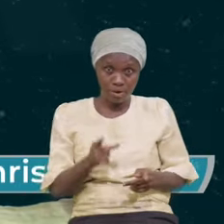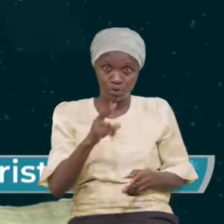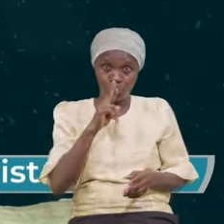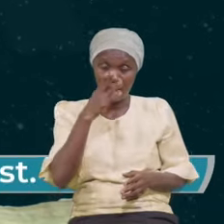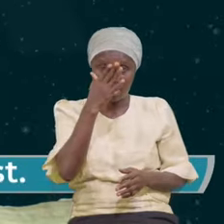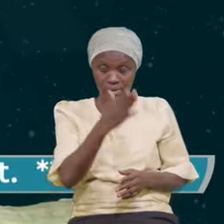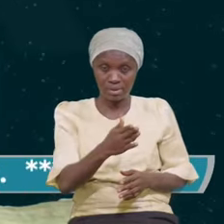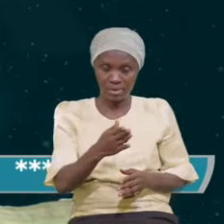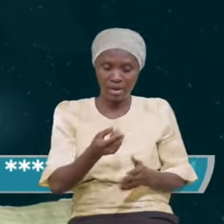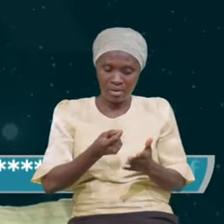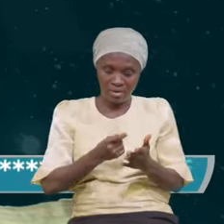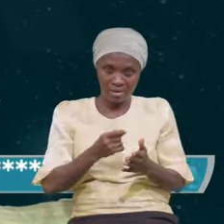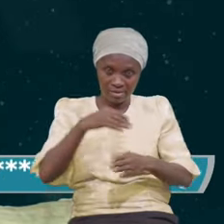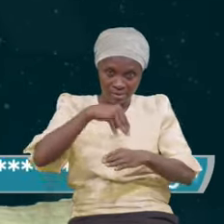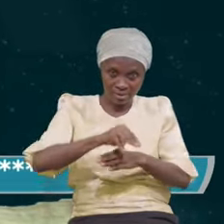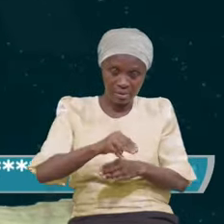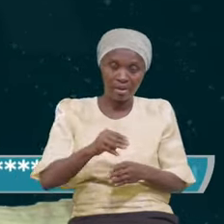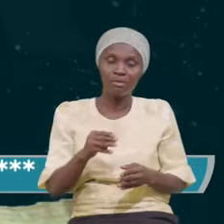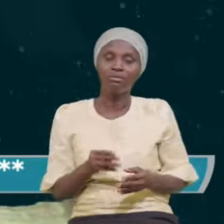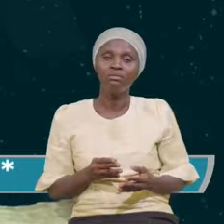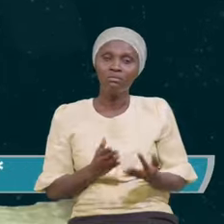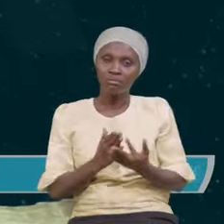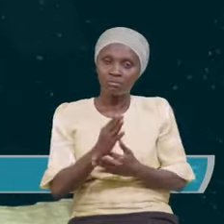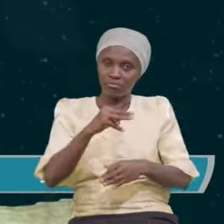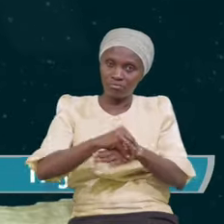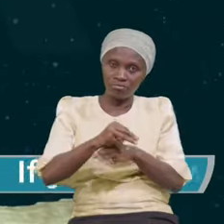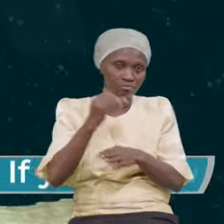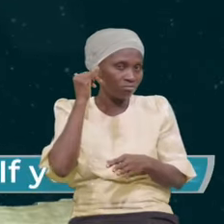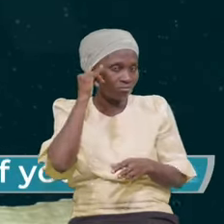or WhatsApp to this number